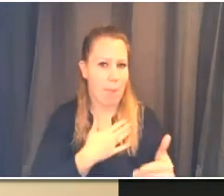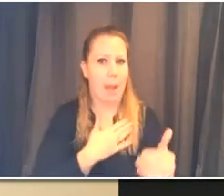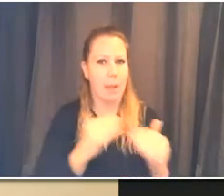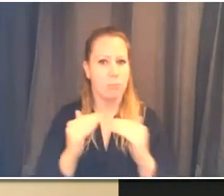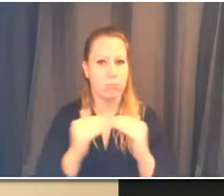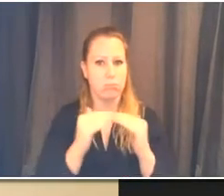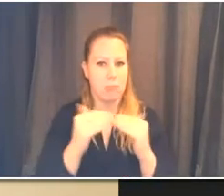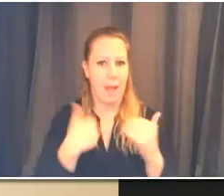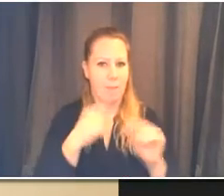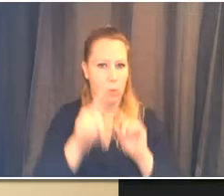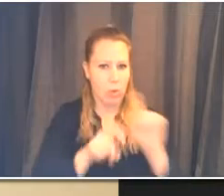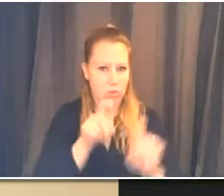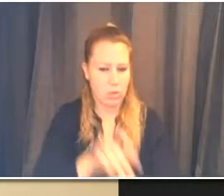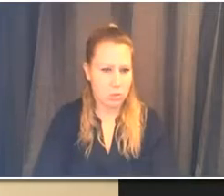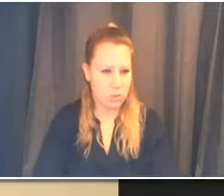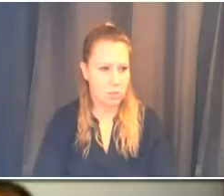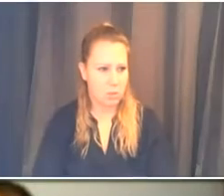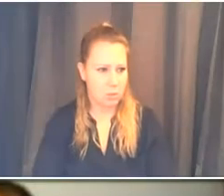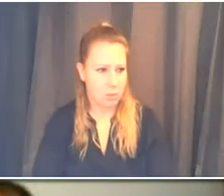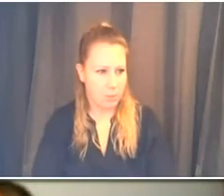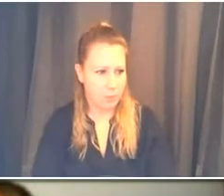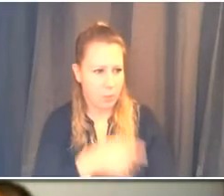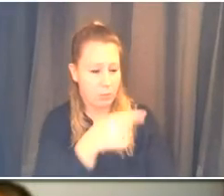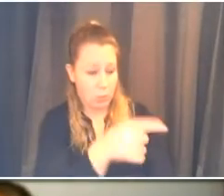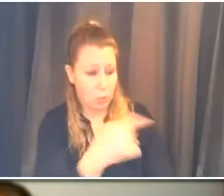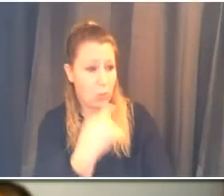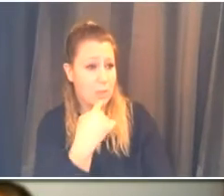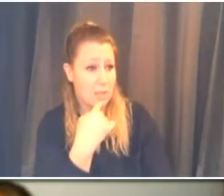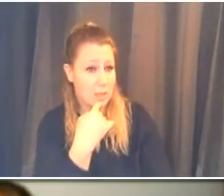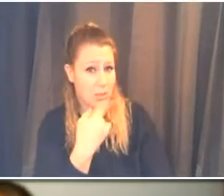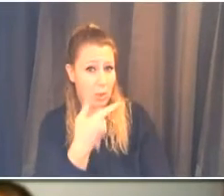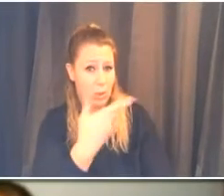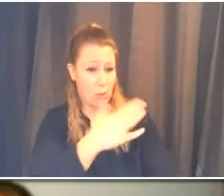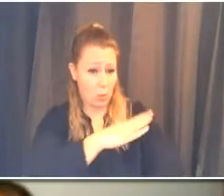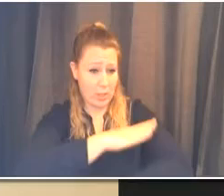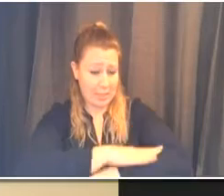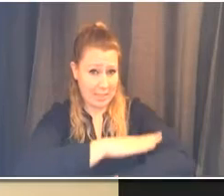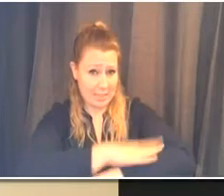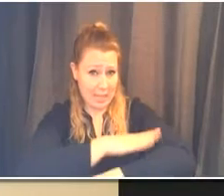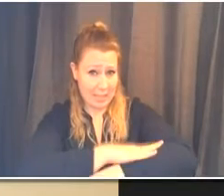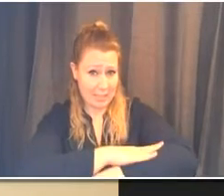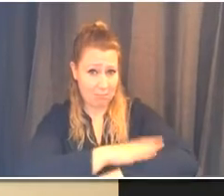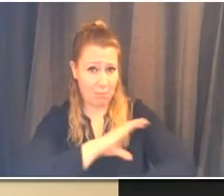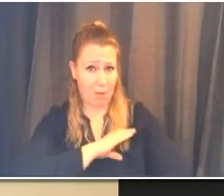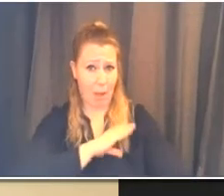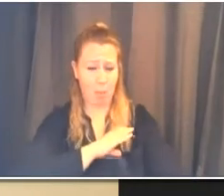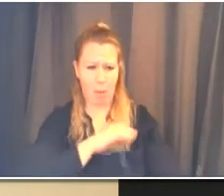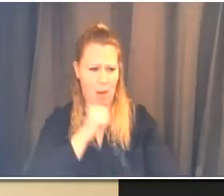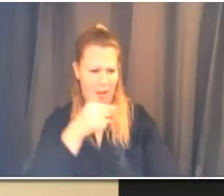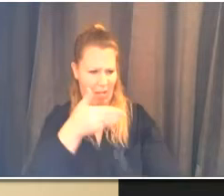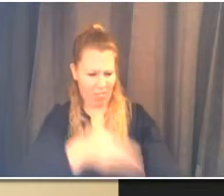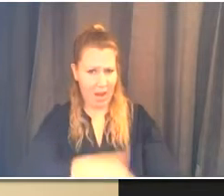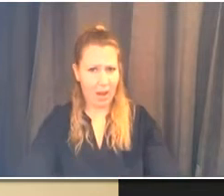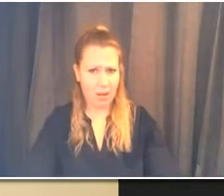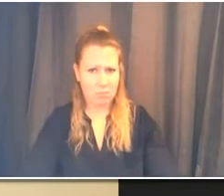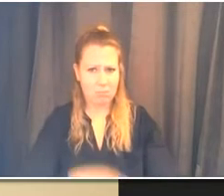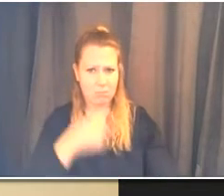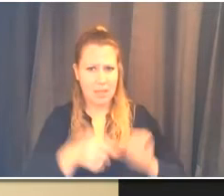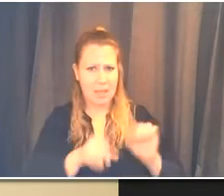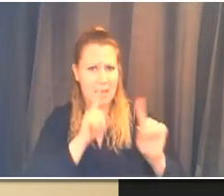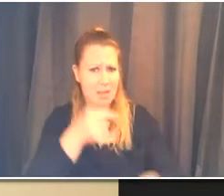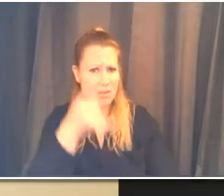my stat is there hold I didn't I didn't finish my statement I'm gonna let you you know let me finish my